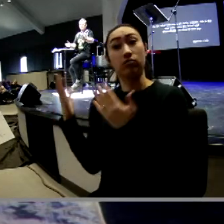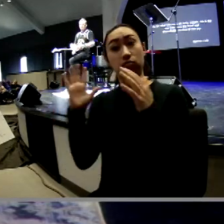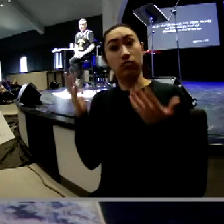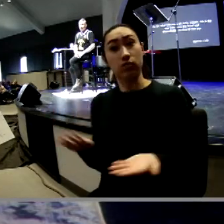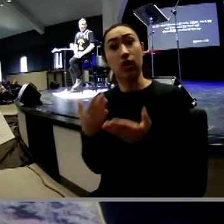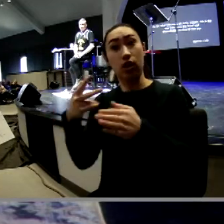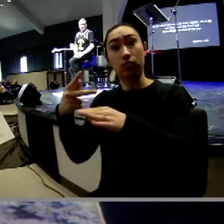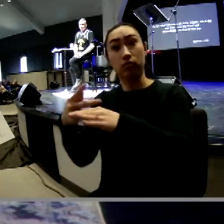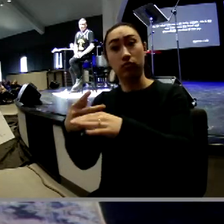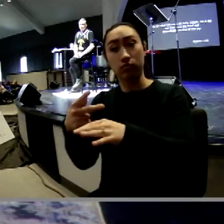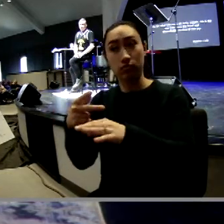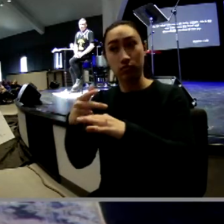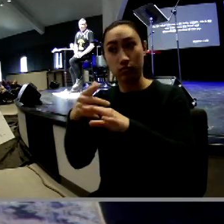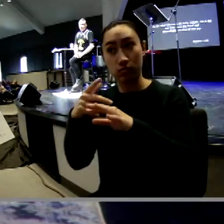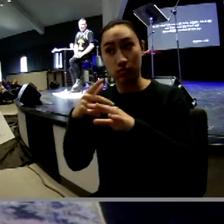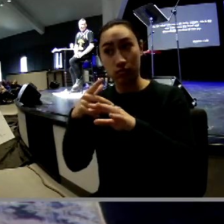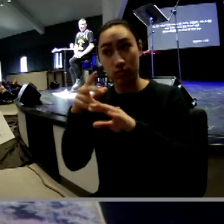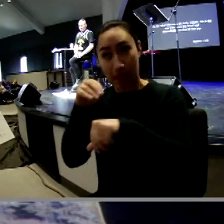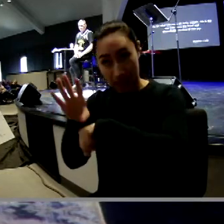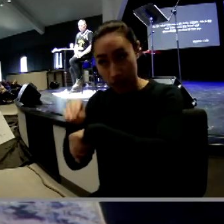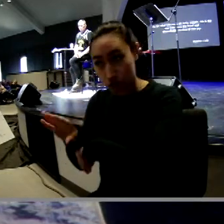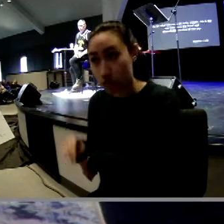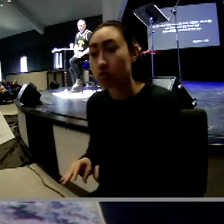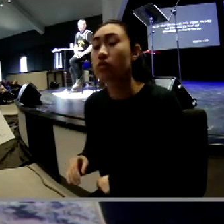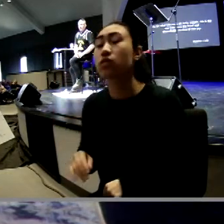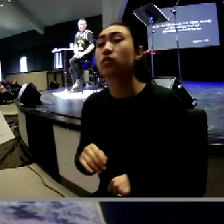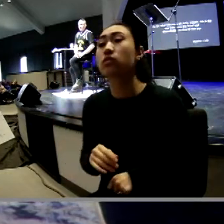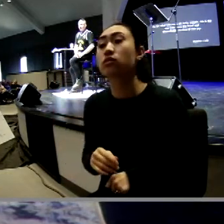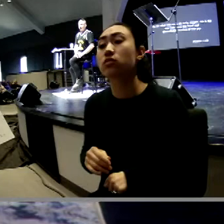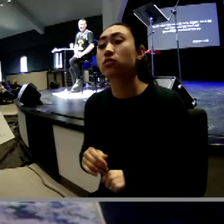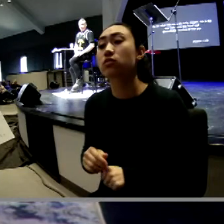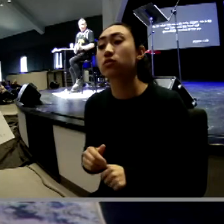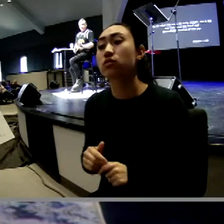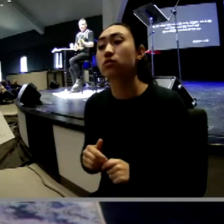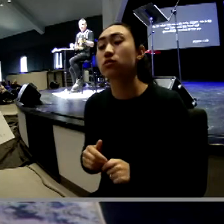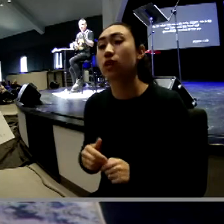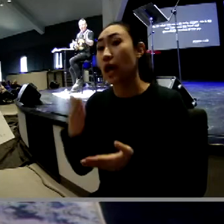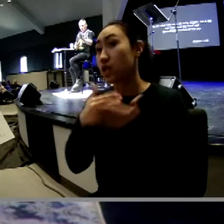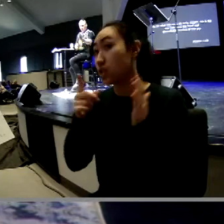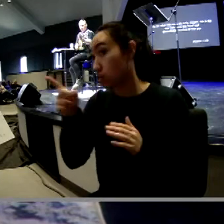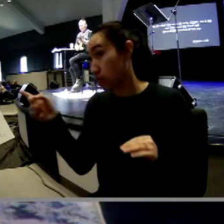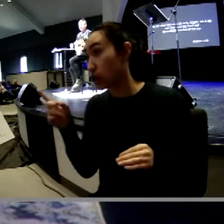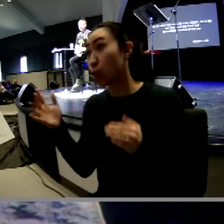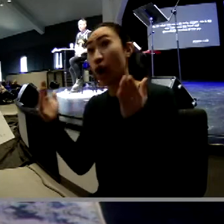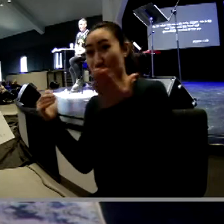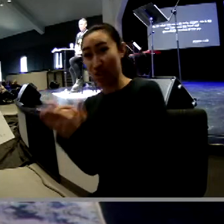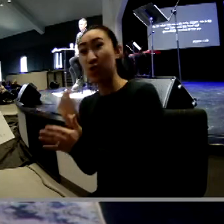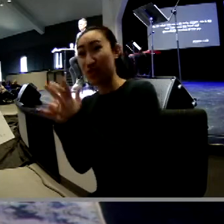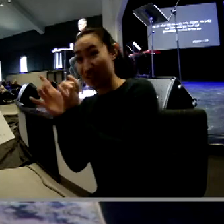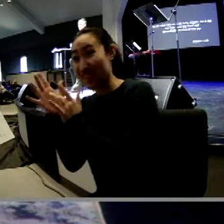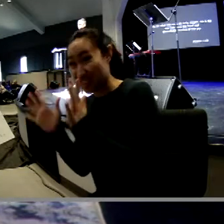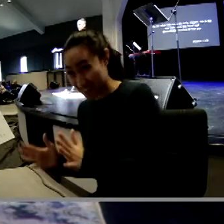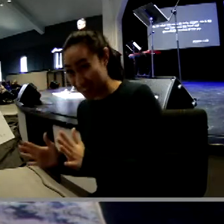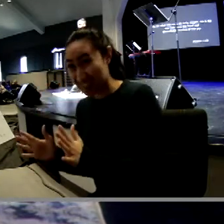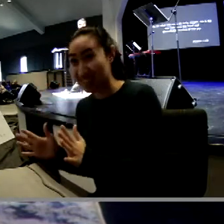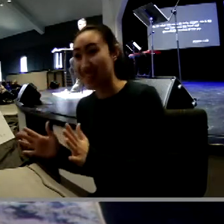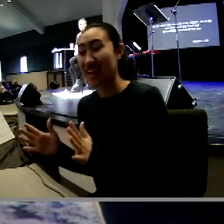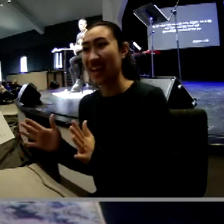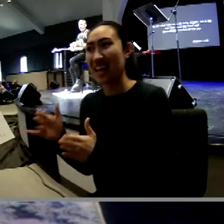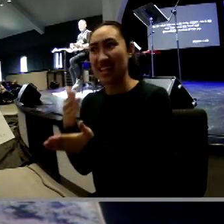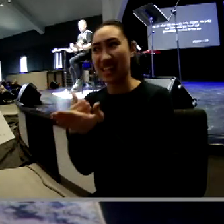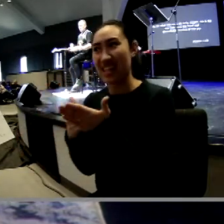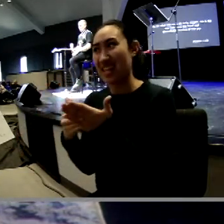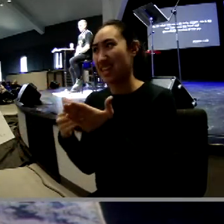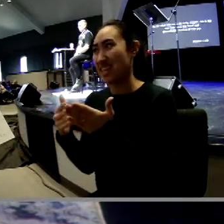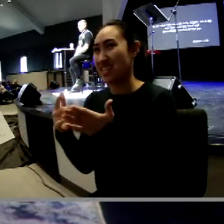in this already. There are some of you that are new to following Christ, and things got weird, or